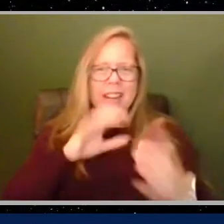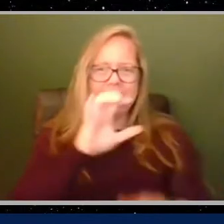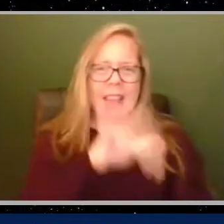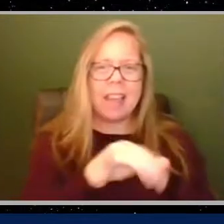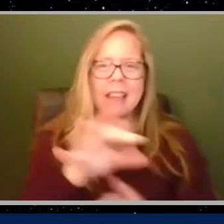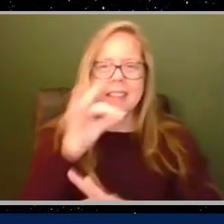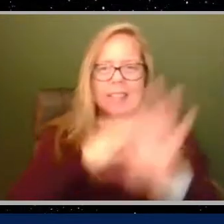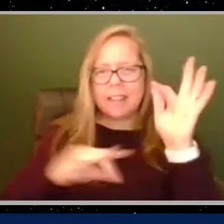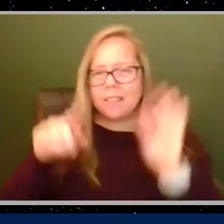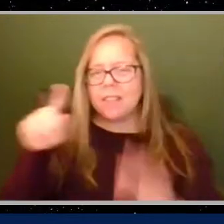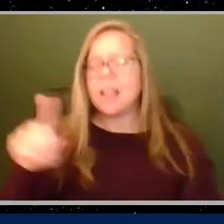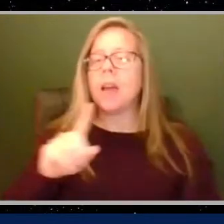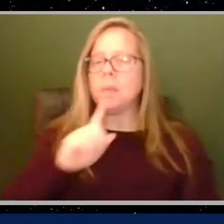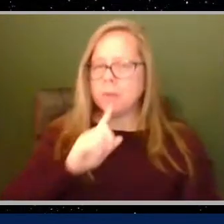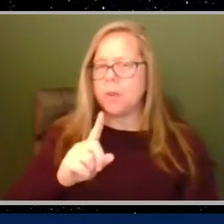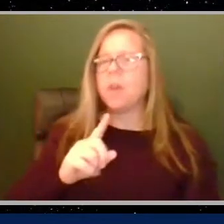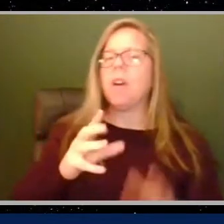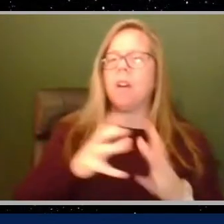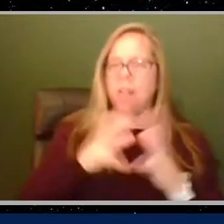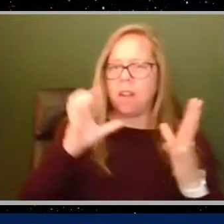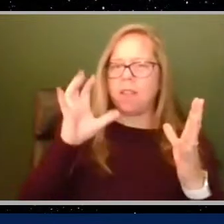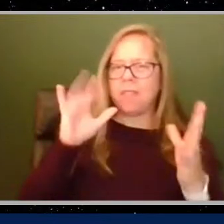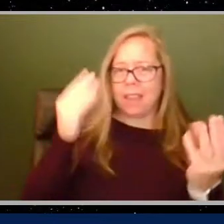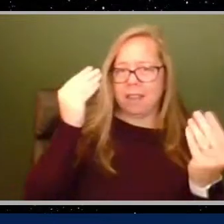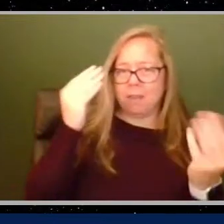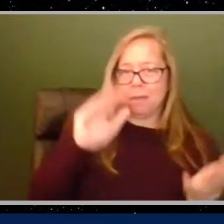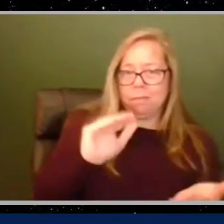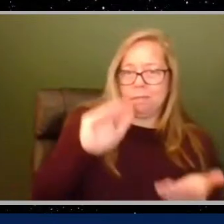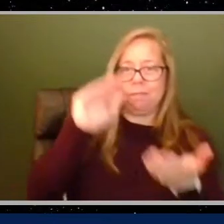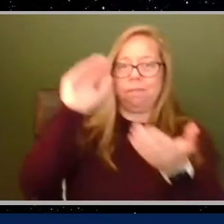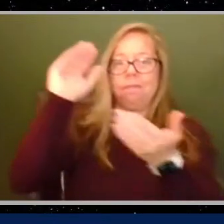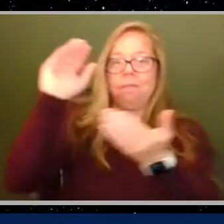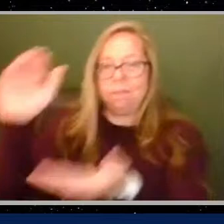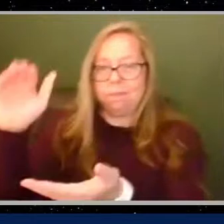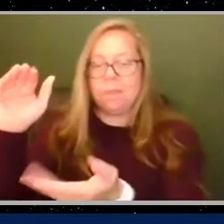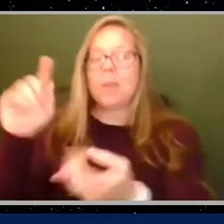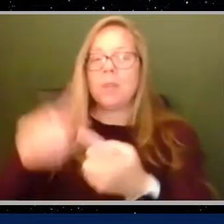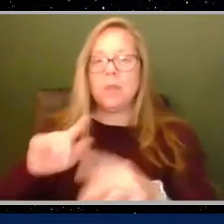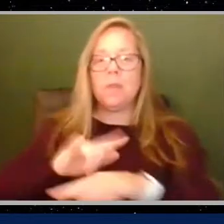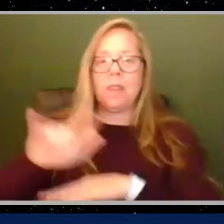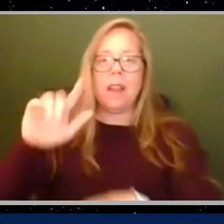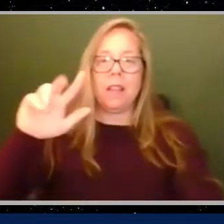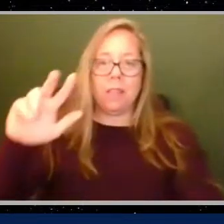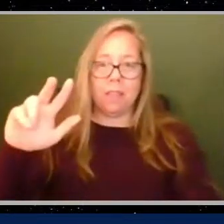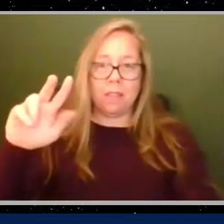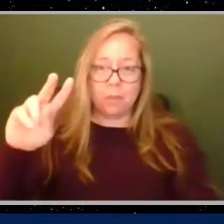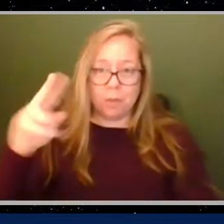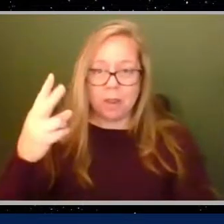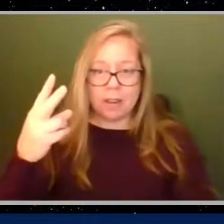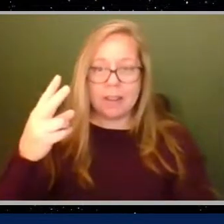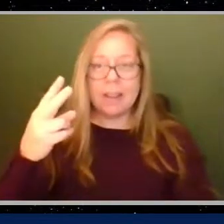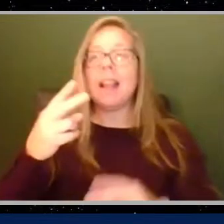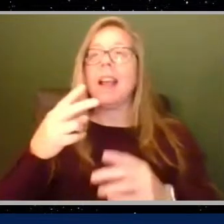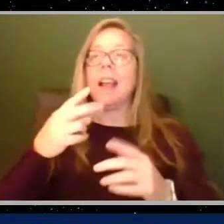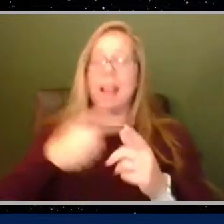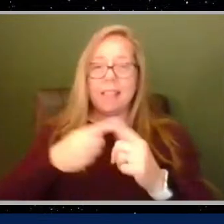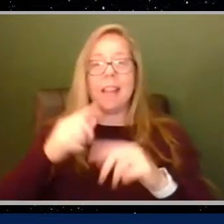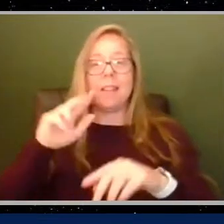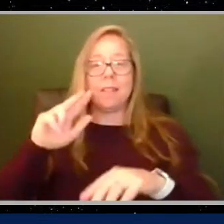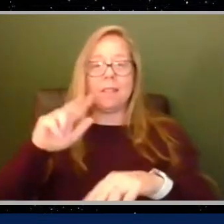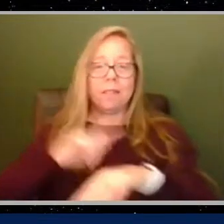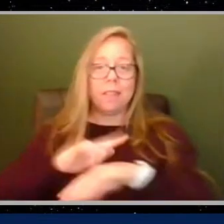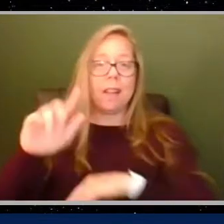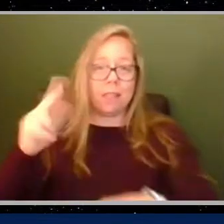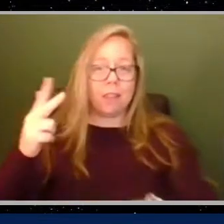that is going into the planning for flight 2, and hopefully what they learn will go into flight 3. Yeah. Actually, I think